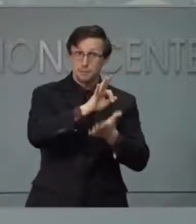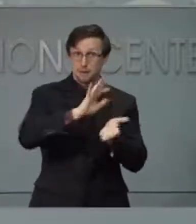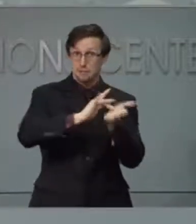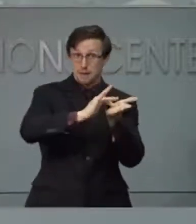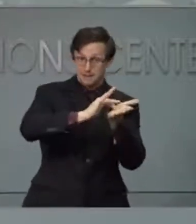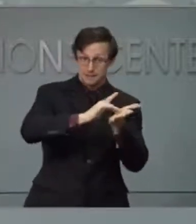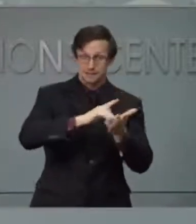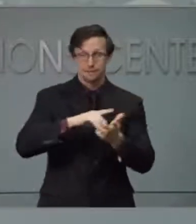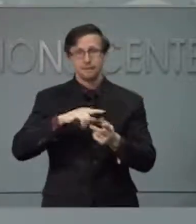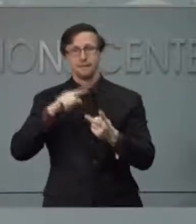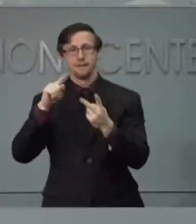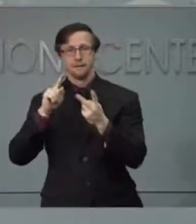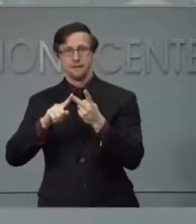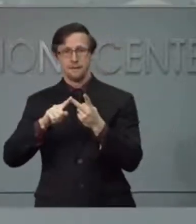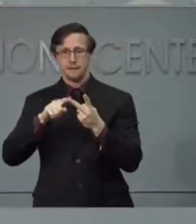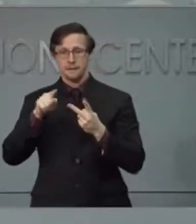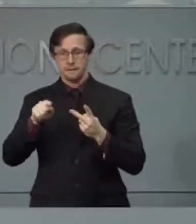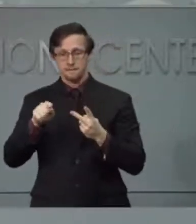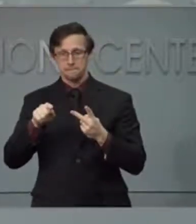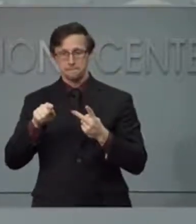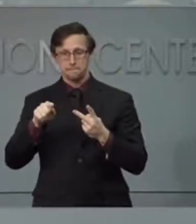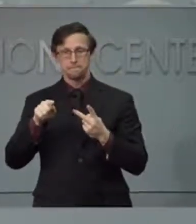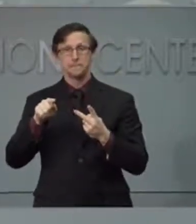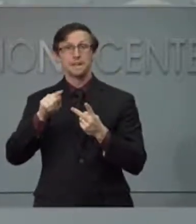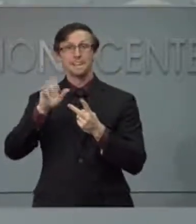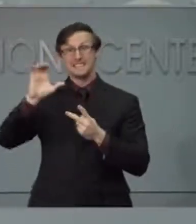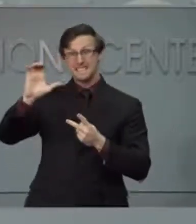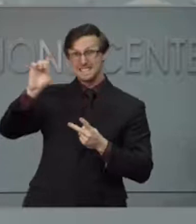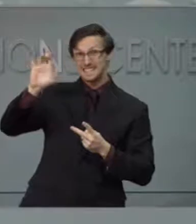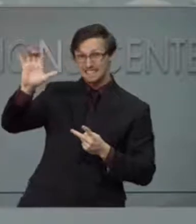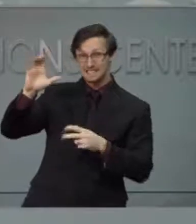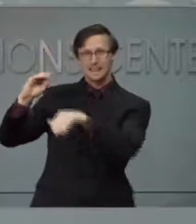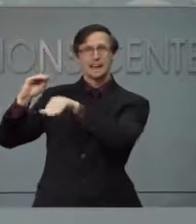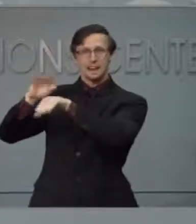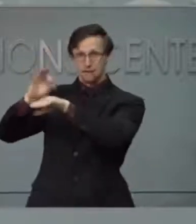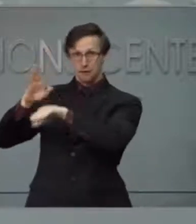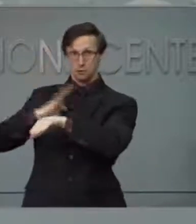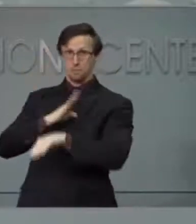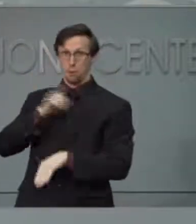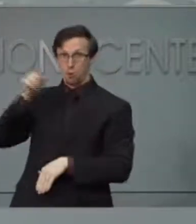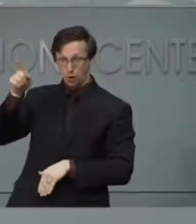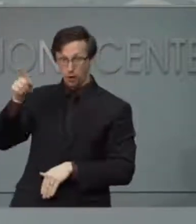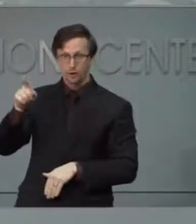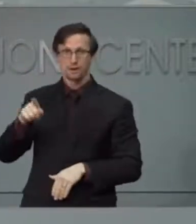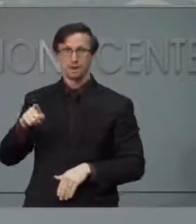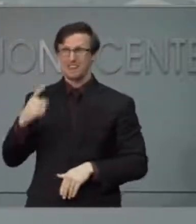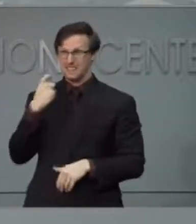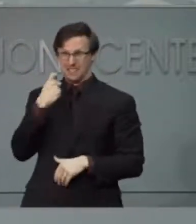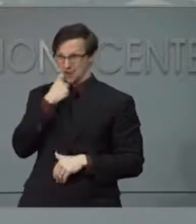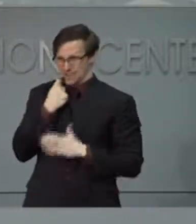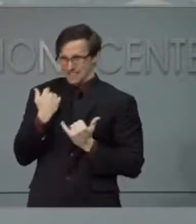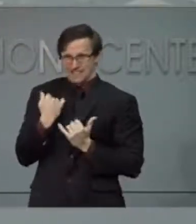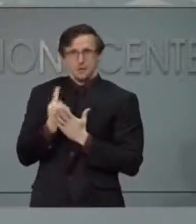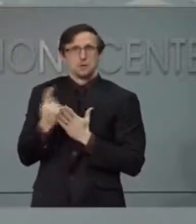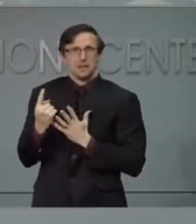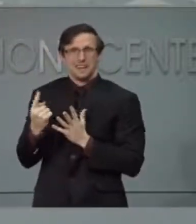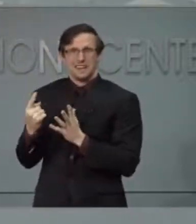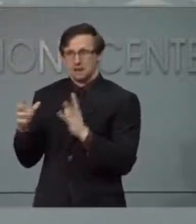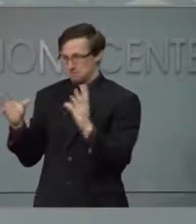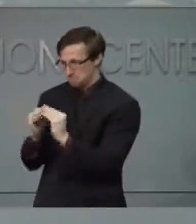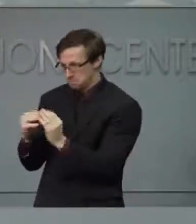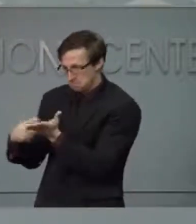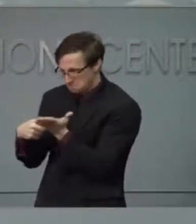board to the Centers for Disease Control, the CDC, that just met this week and created